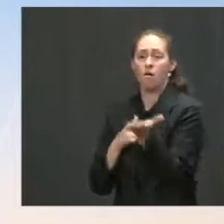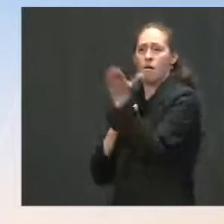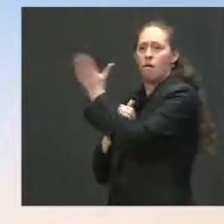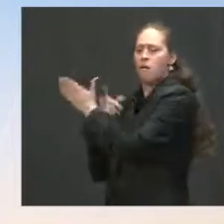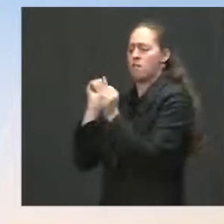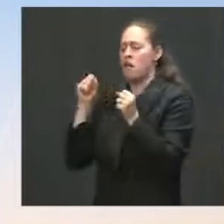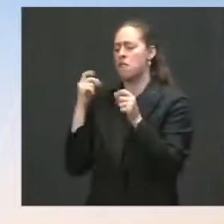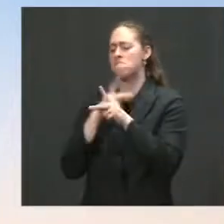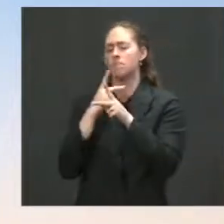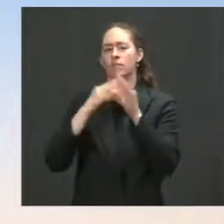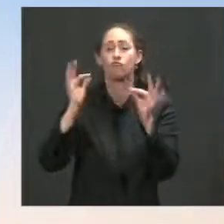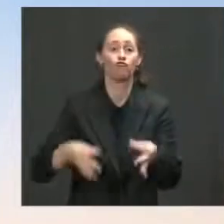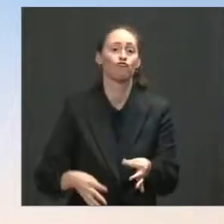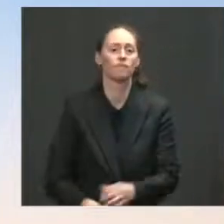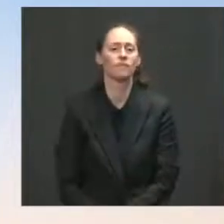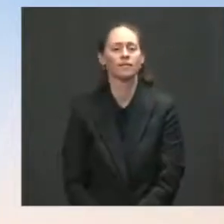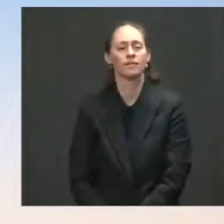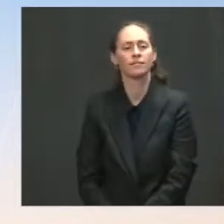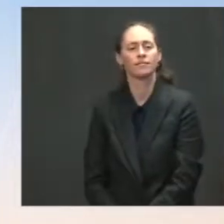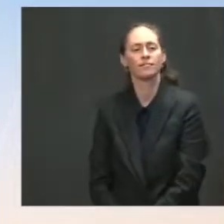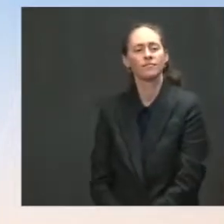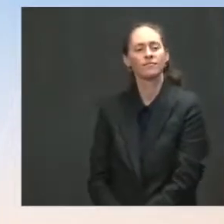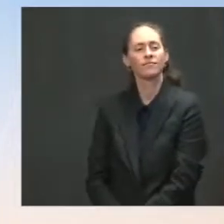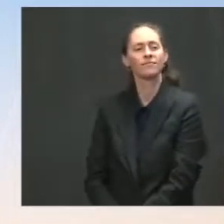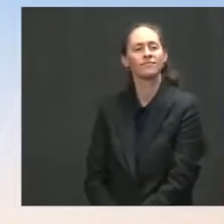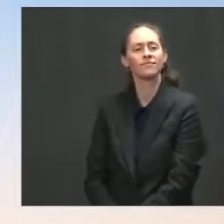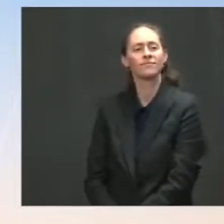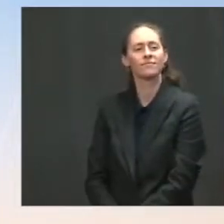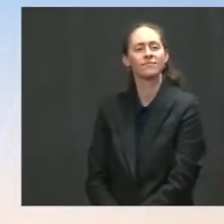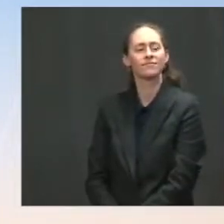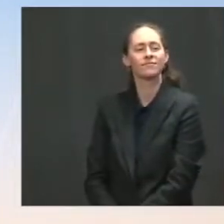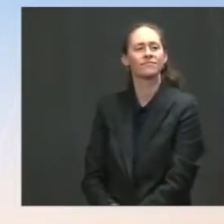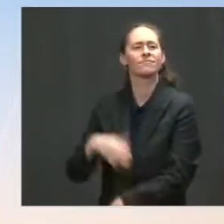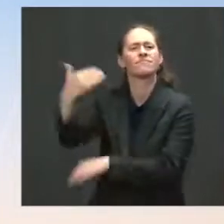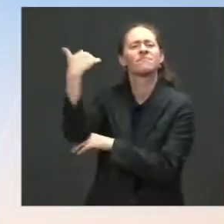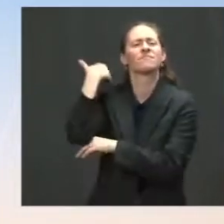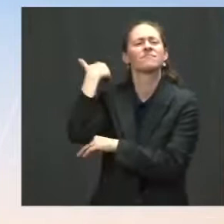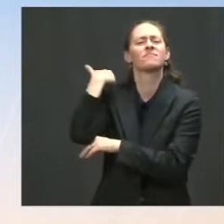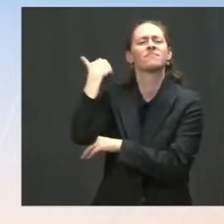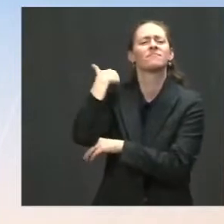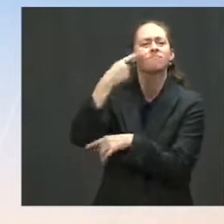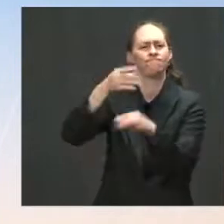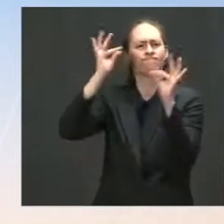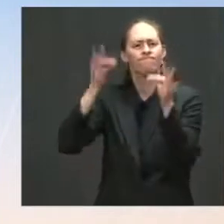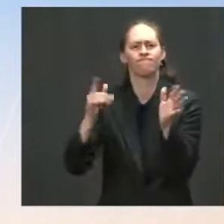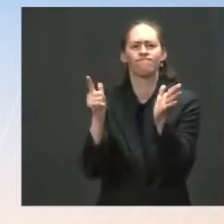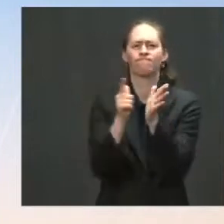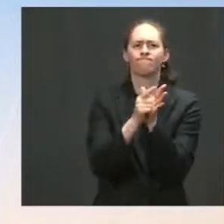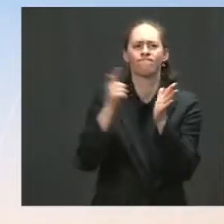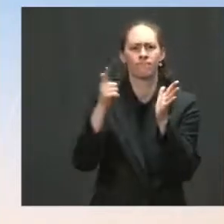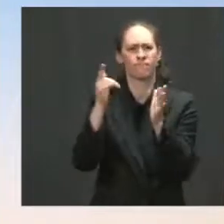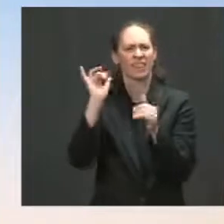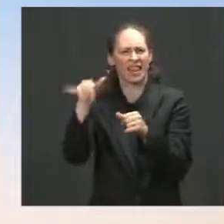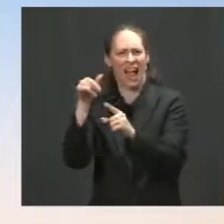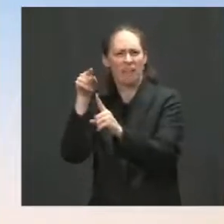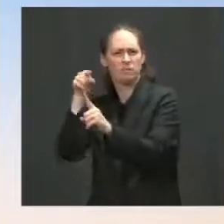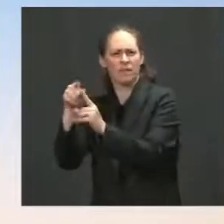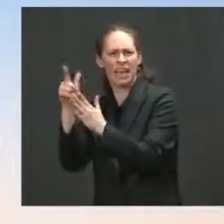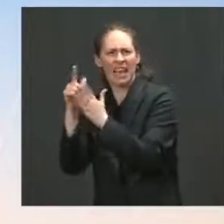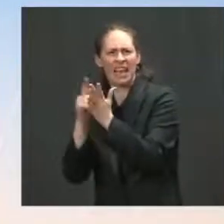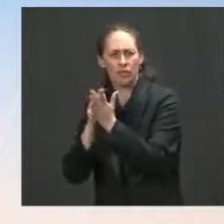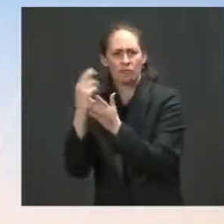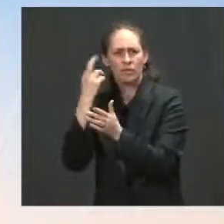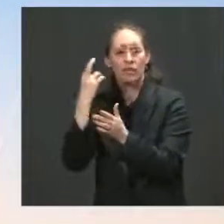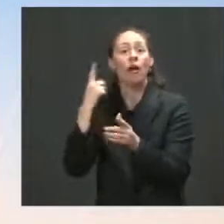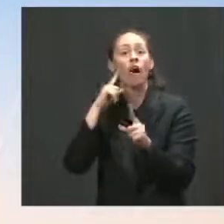Kelly. The earlier moratorium used the same legal justification that the new one is using, which in layman's terms is